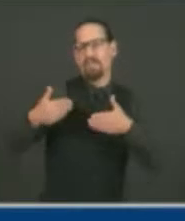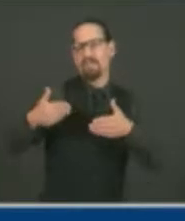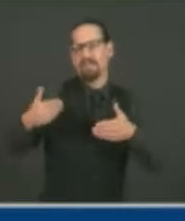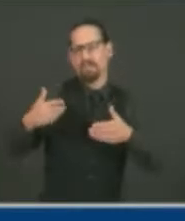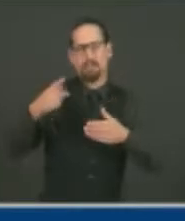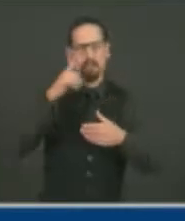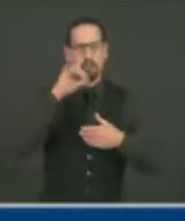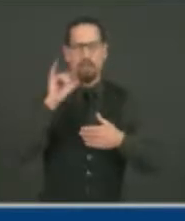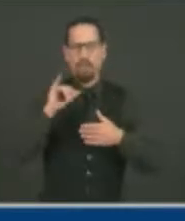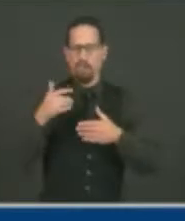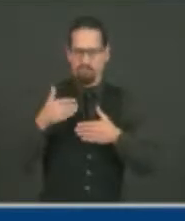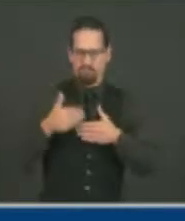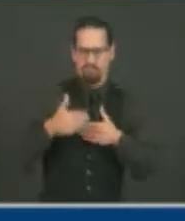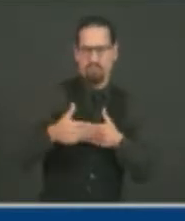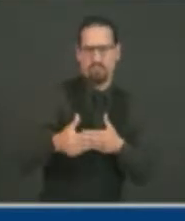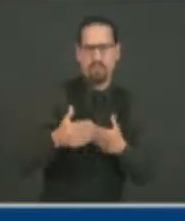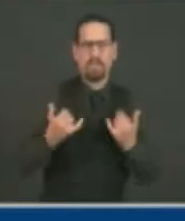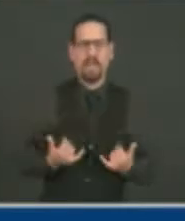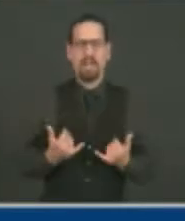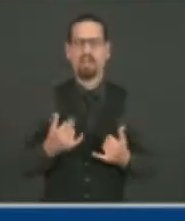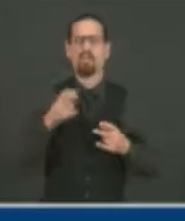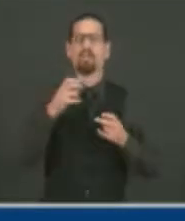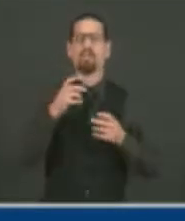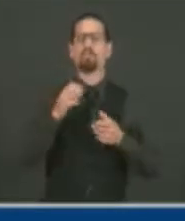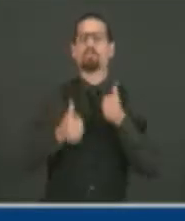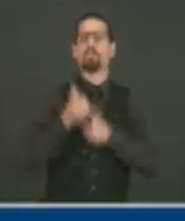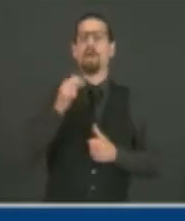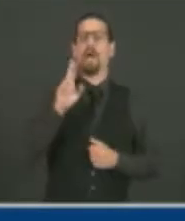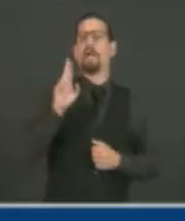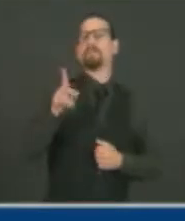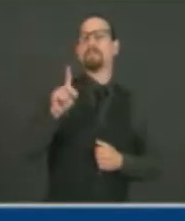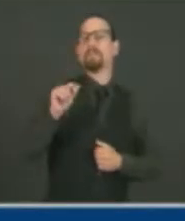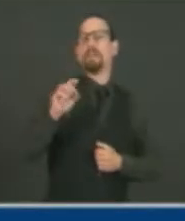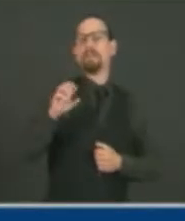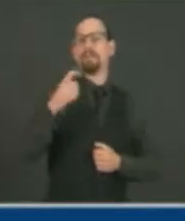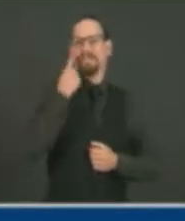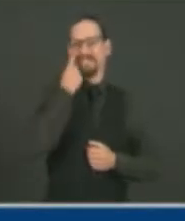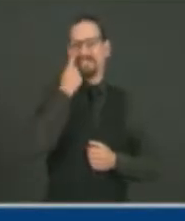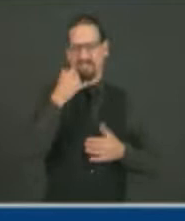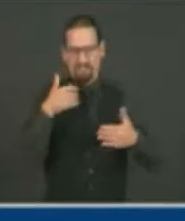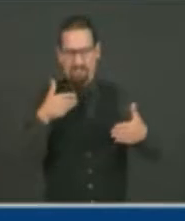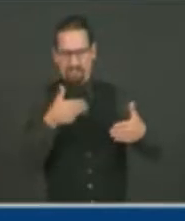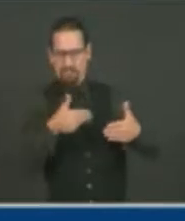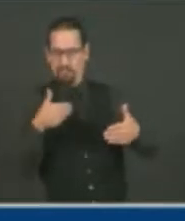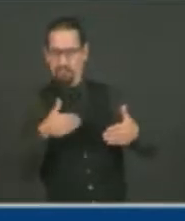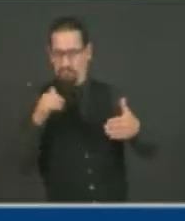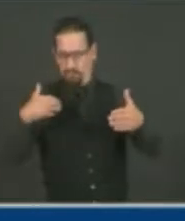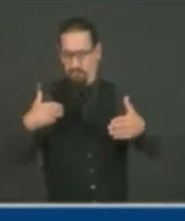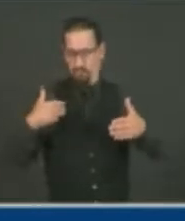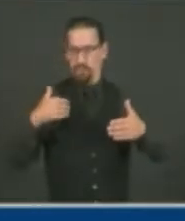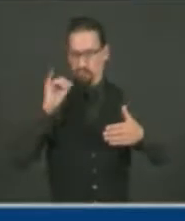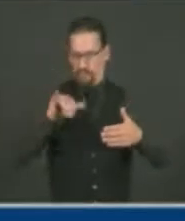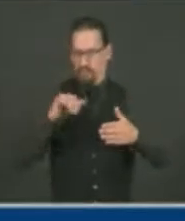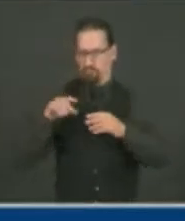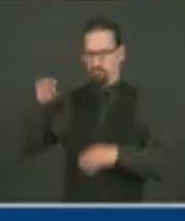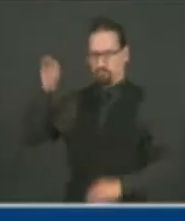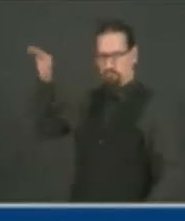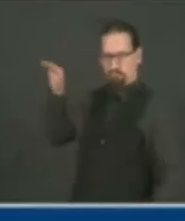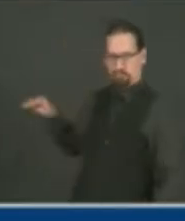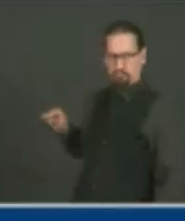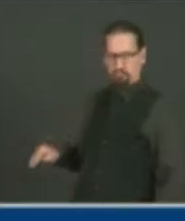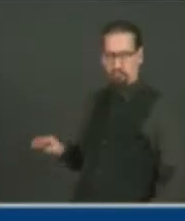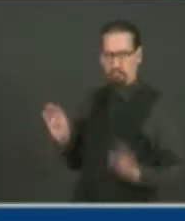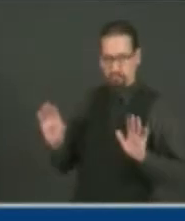week? Where would we like to be next week? And I think it's important for the people of Rhode Island to be able to see that as well. I